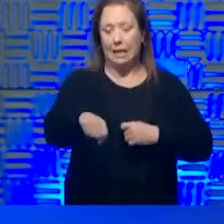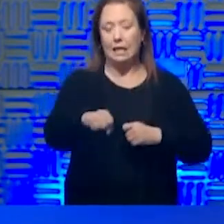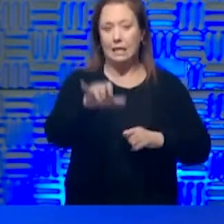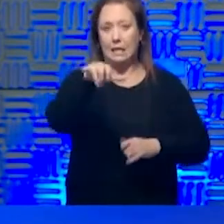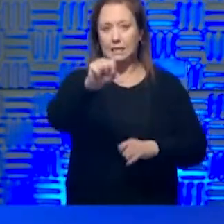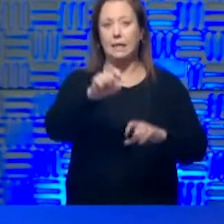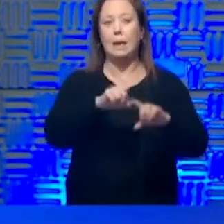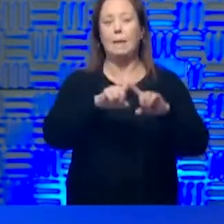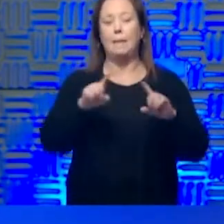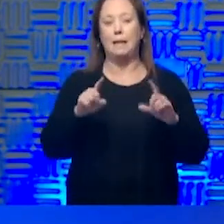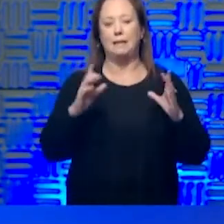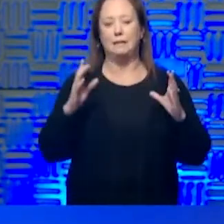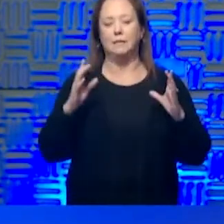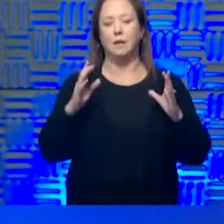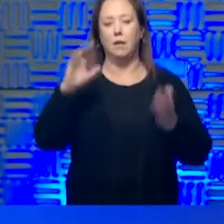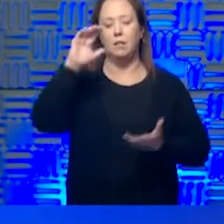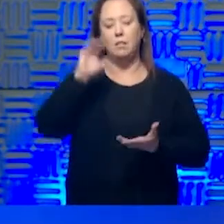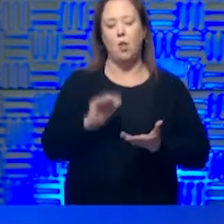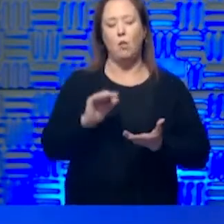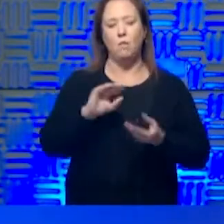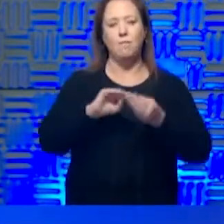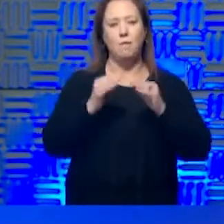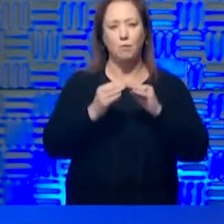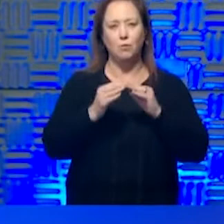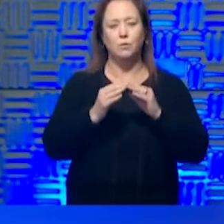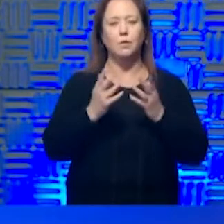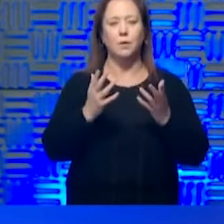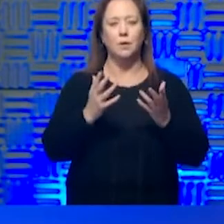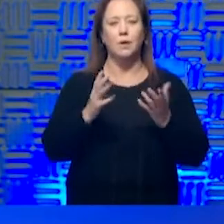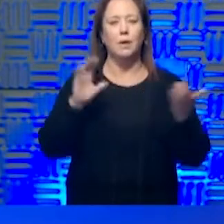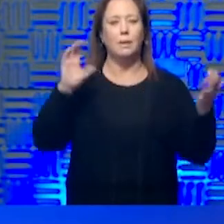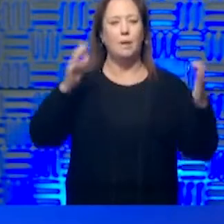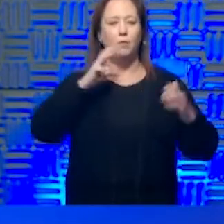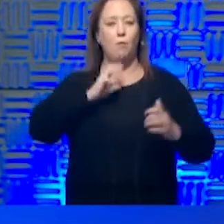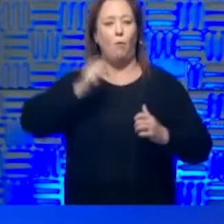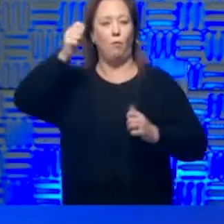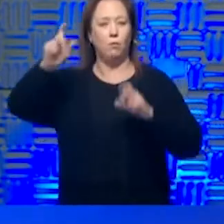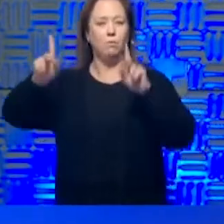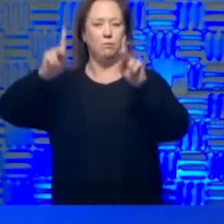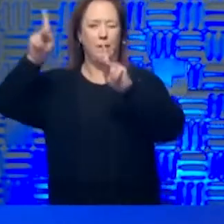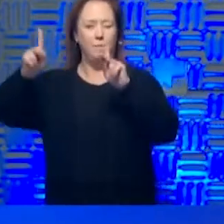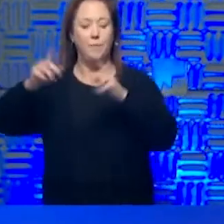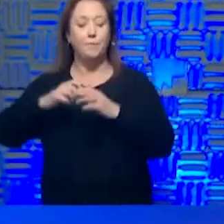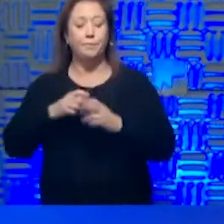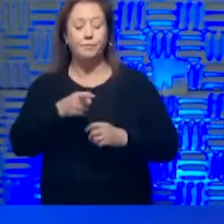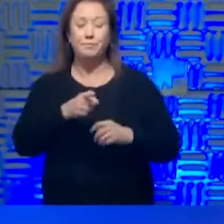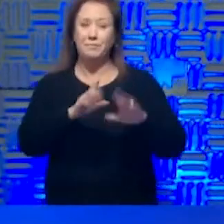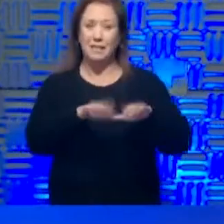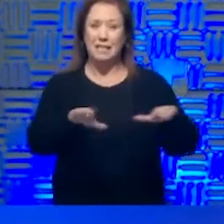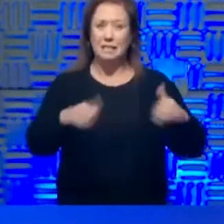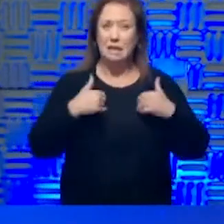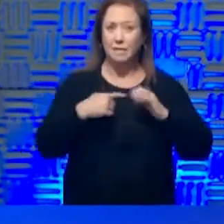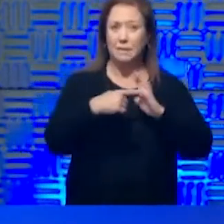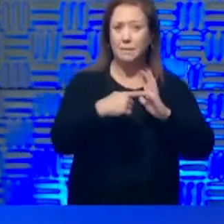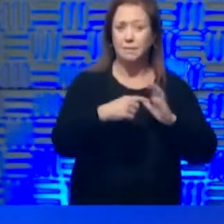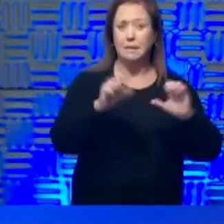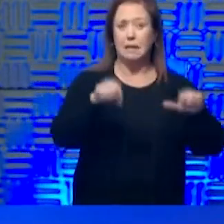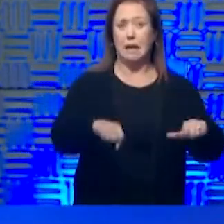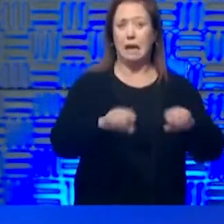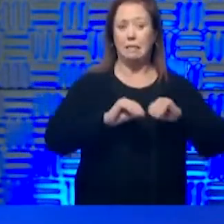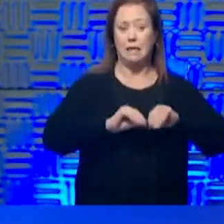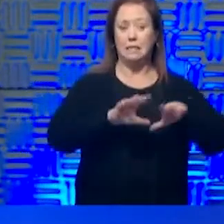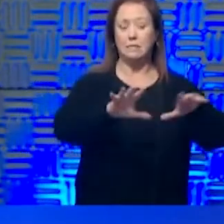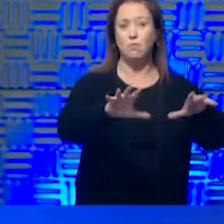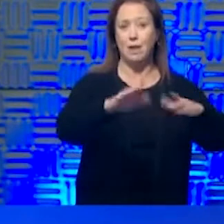but certainly in a much, much, much lower proportion than older populations. but they can still have symptoms. They can still